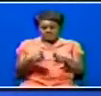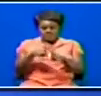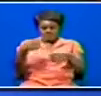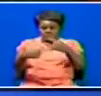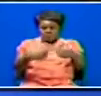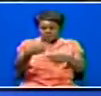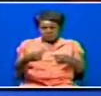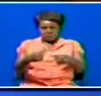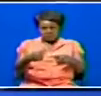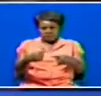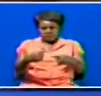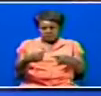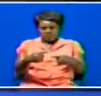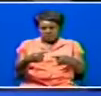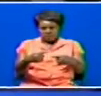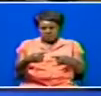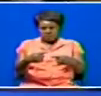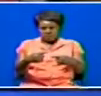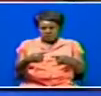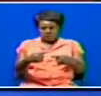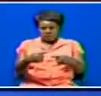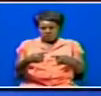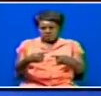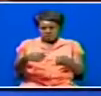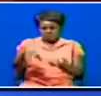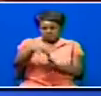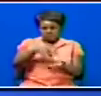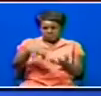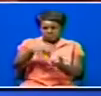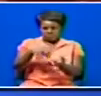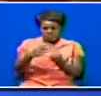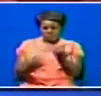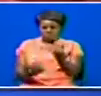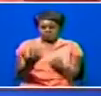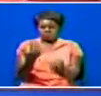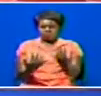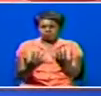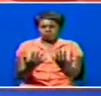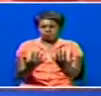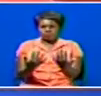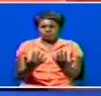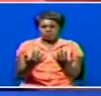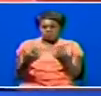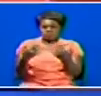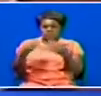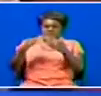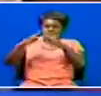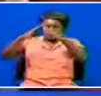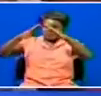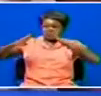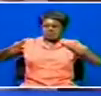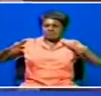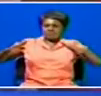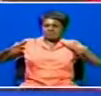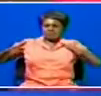process, identified as resin, has its mixture smelted to produce even roofing tiles. Now,